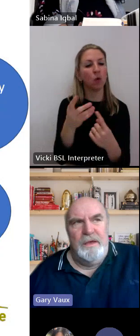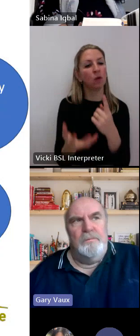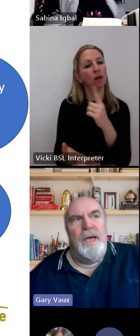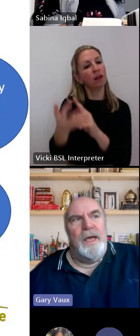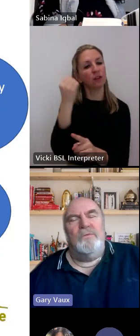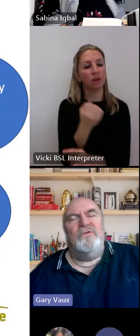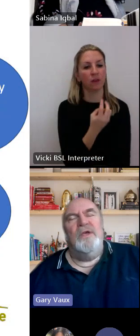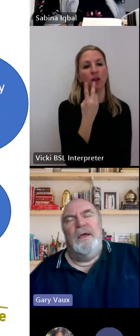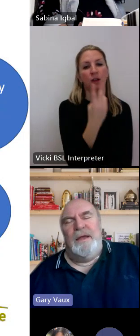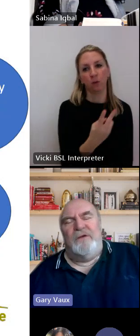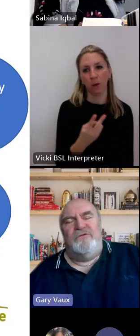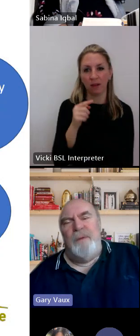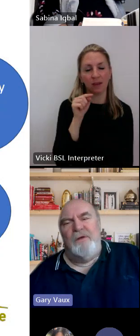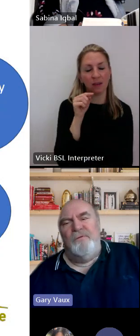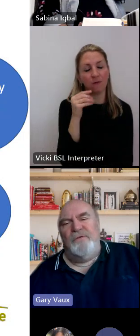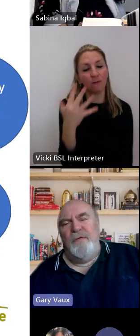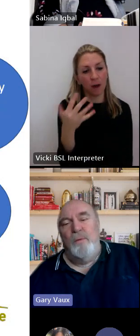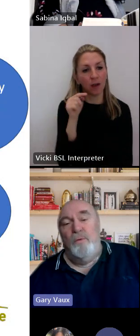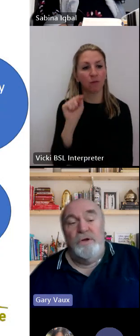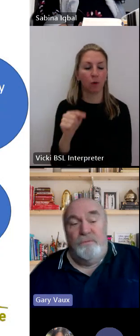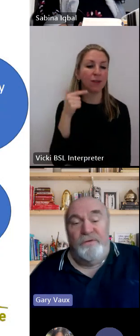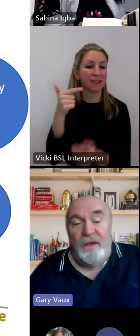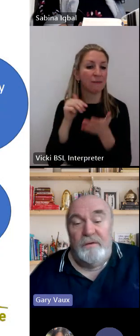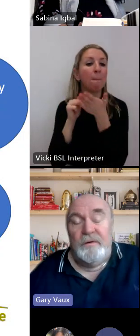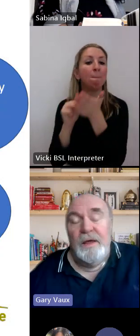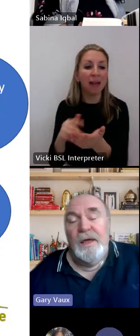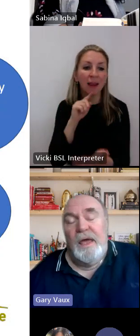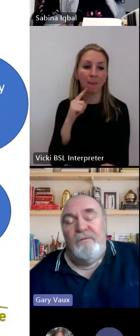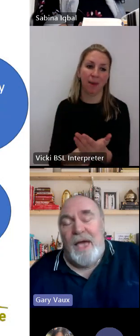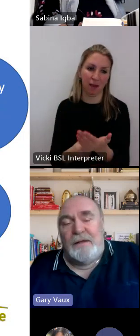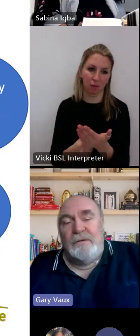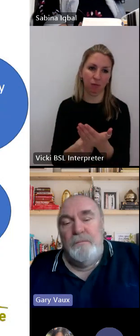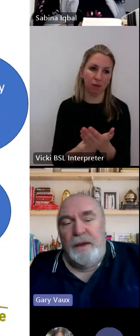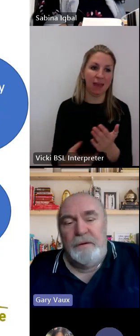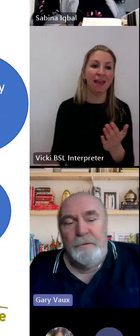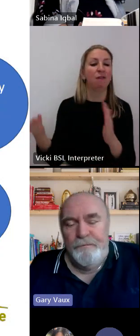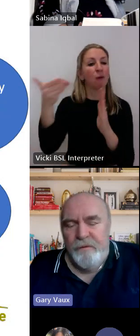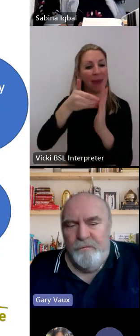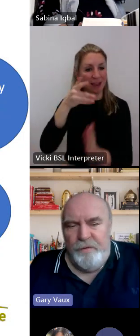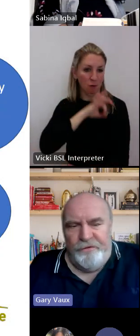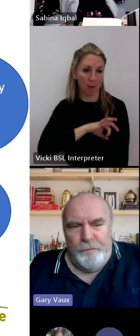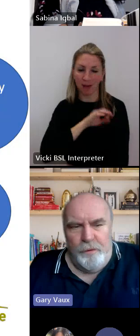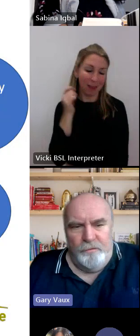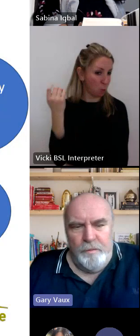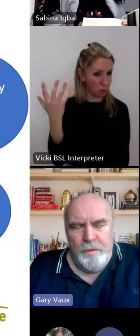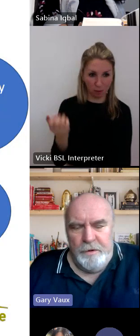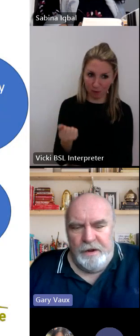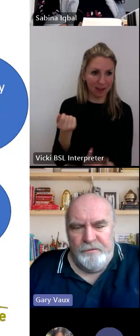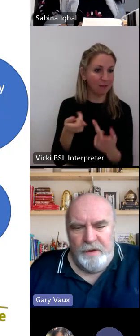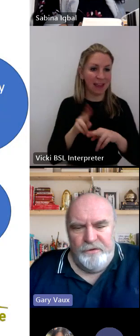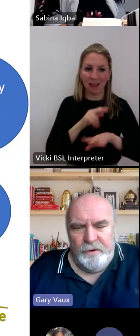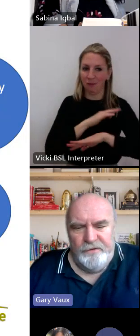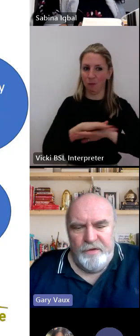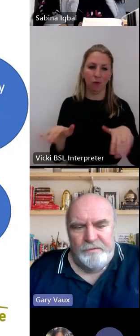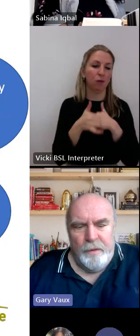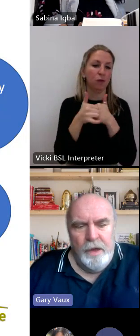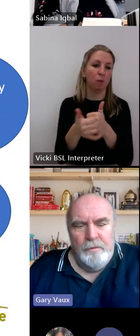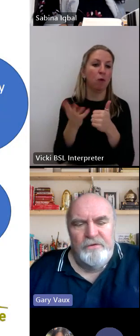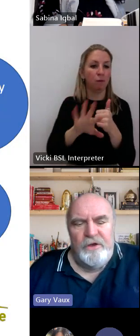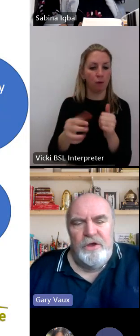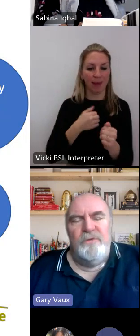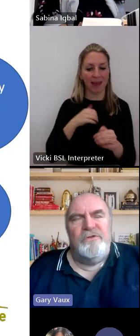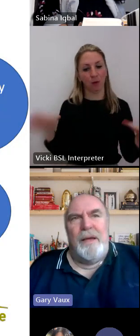£24.75 million in extra benefits that they wouldn't have received if it hadn't been for the support from the Money Advice Unit. So